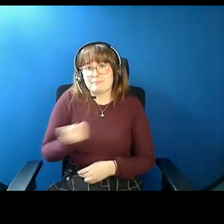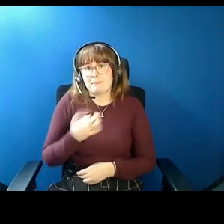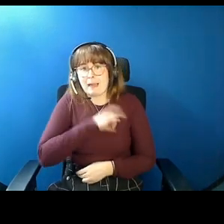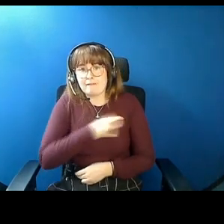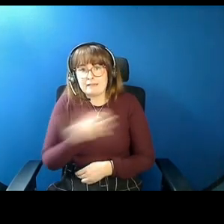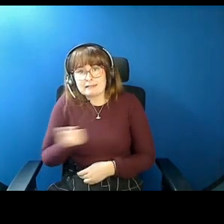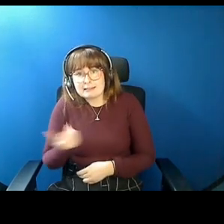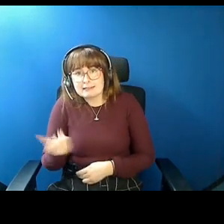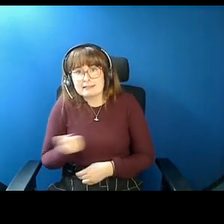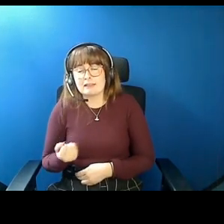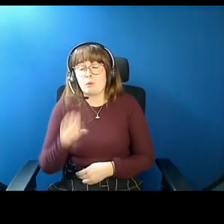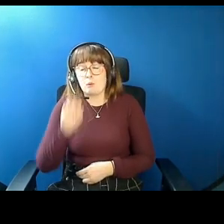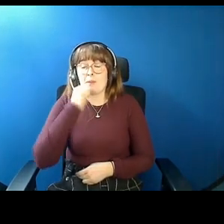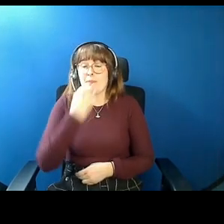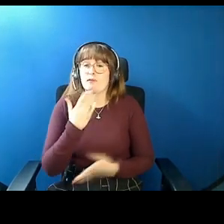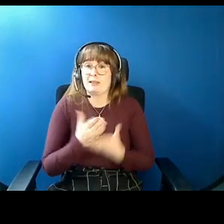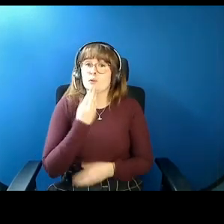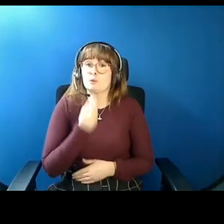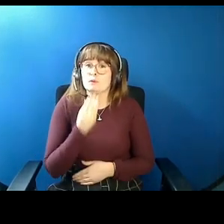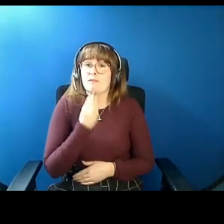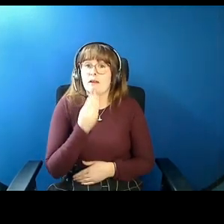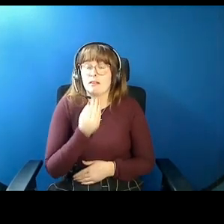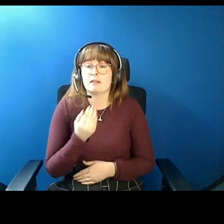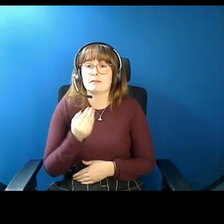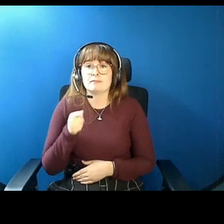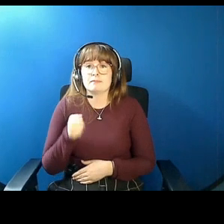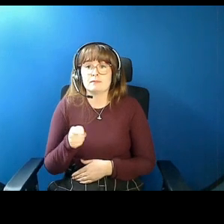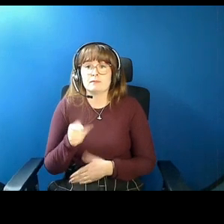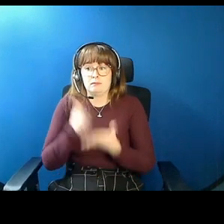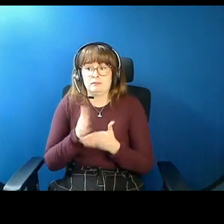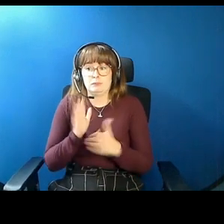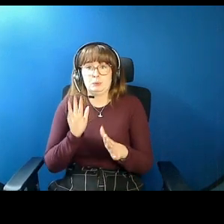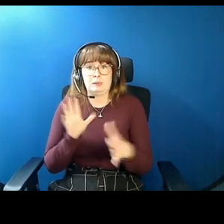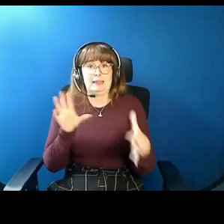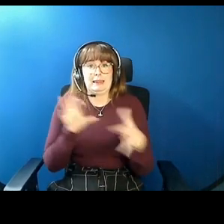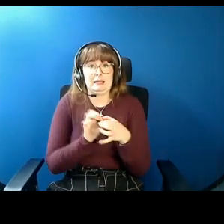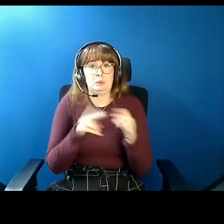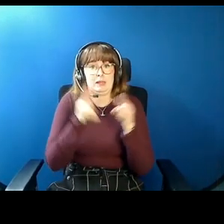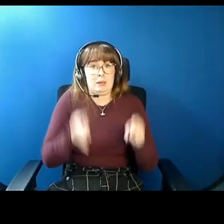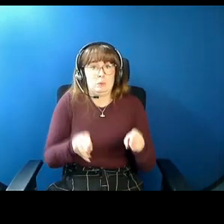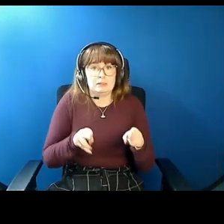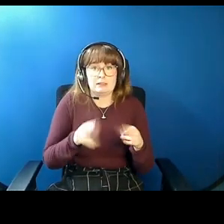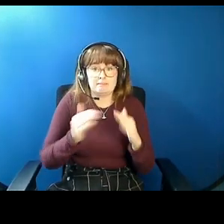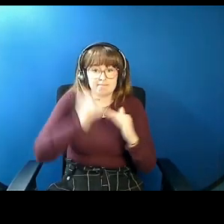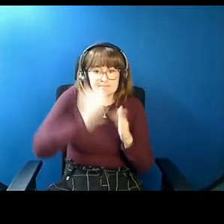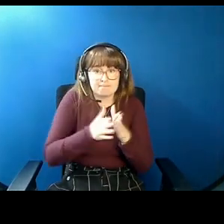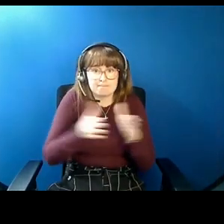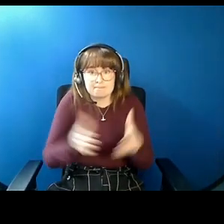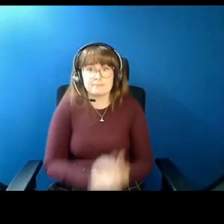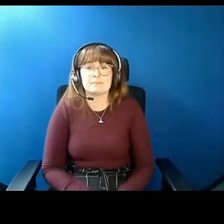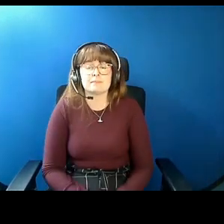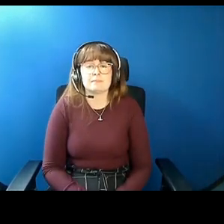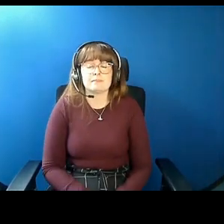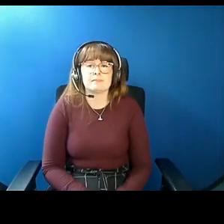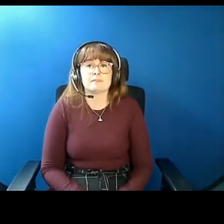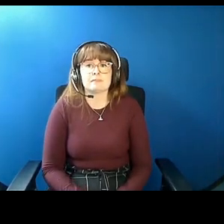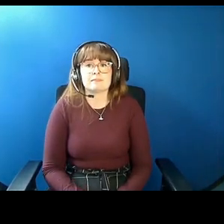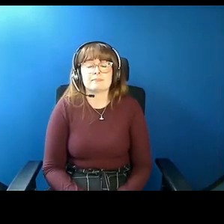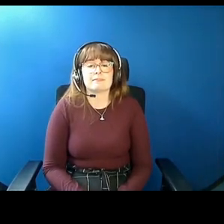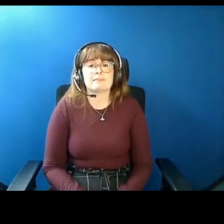when juxtaposed with the actual property dimensions and attributes. Now, the database